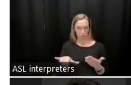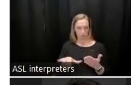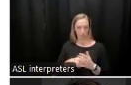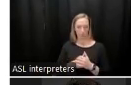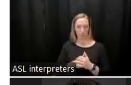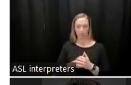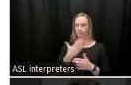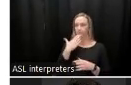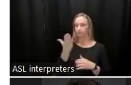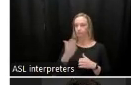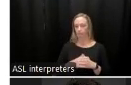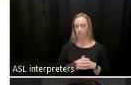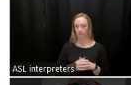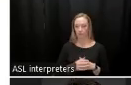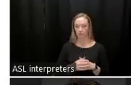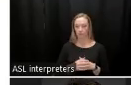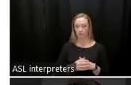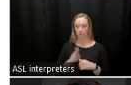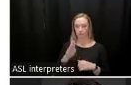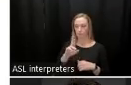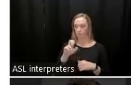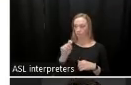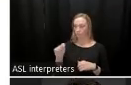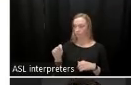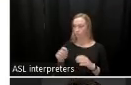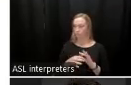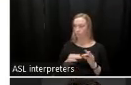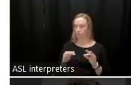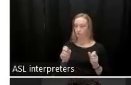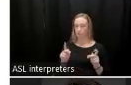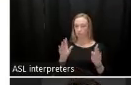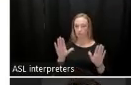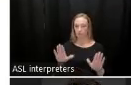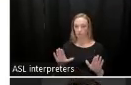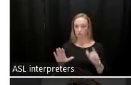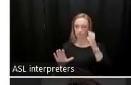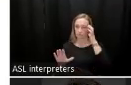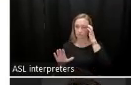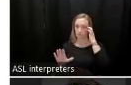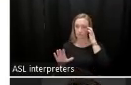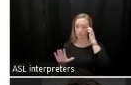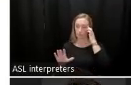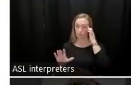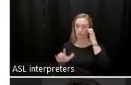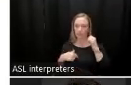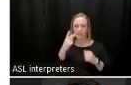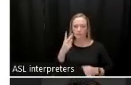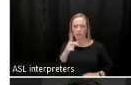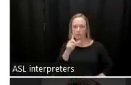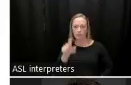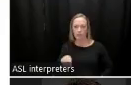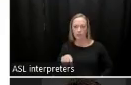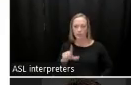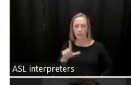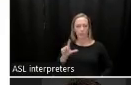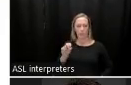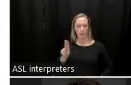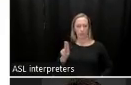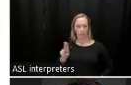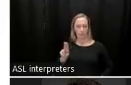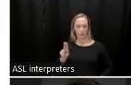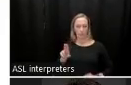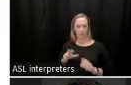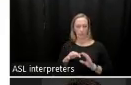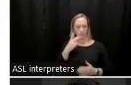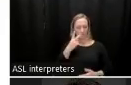Thank you. Great. I Lou, saw a question. Sorry. Oh, go ahead, Lou. I was just saying, I saw a question in